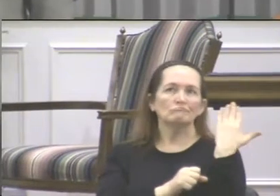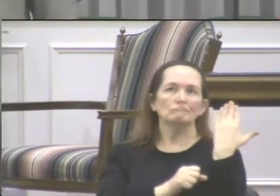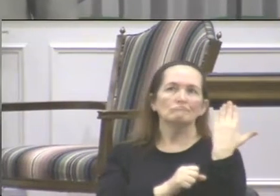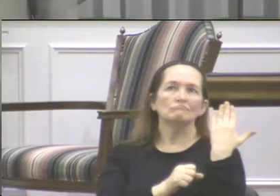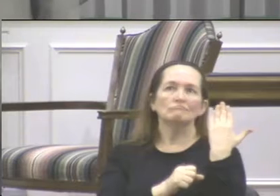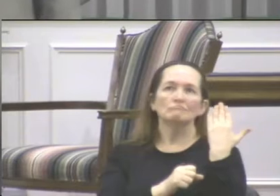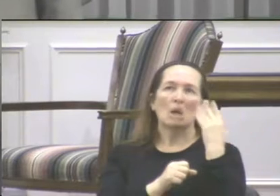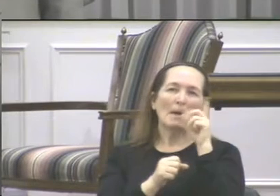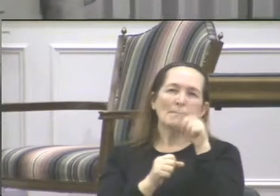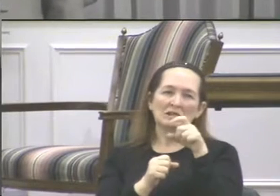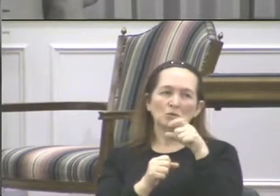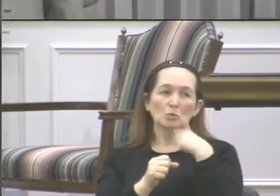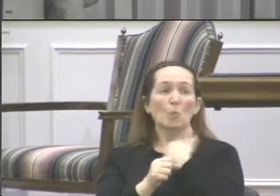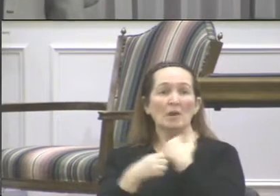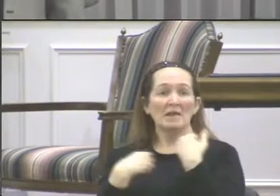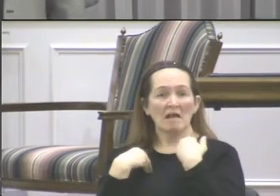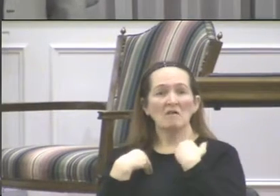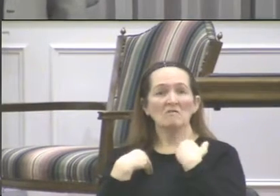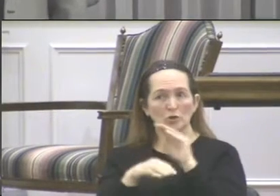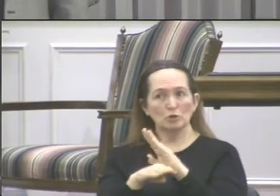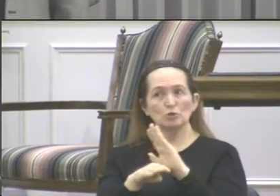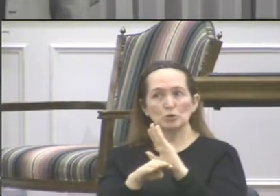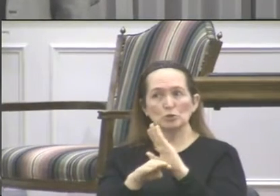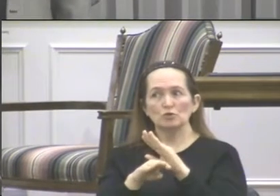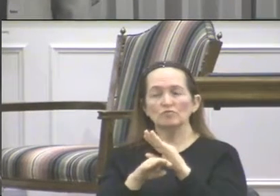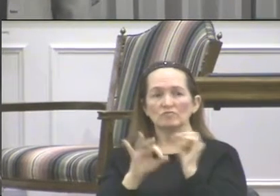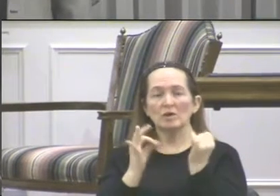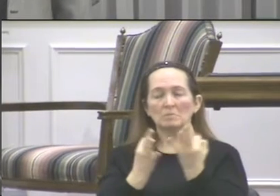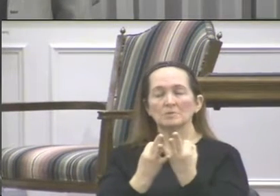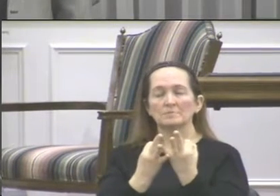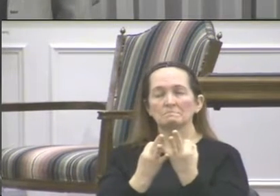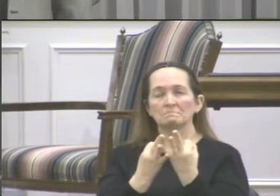about some needs that we have as a church family.